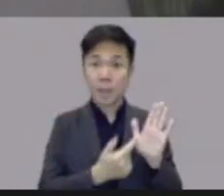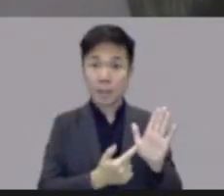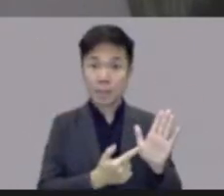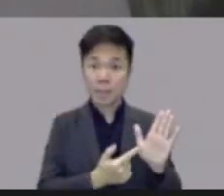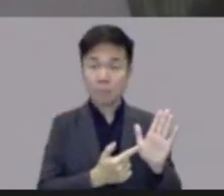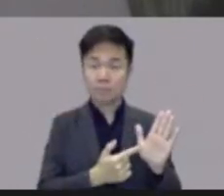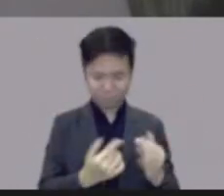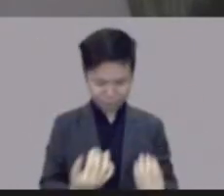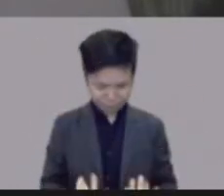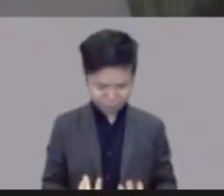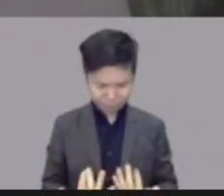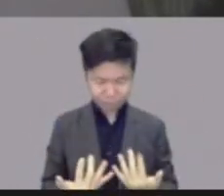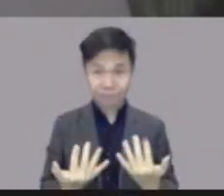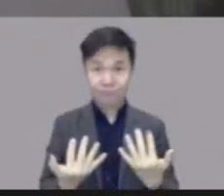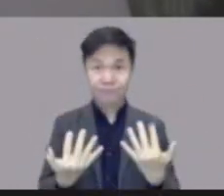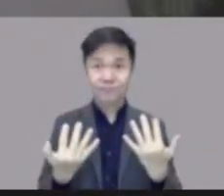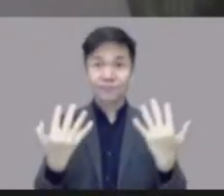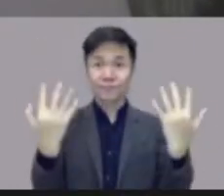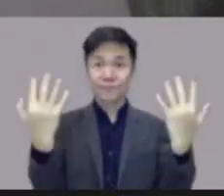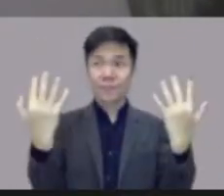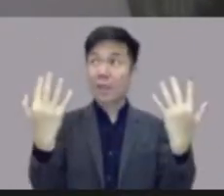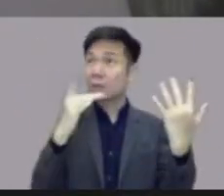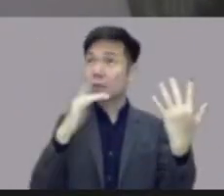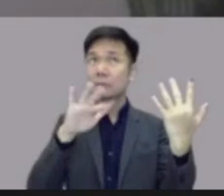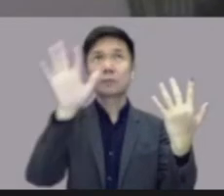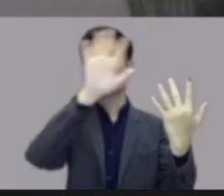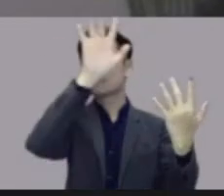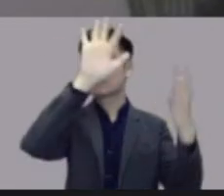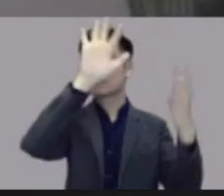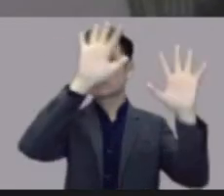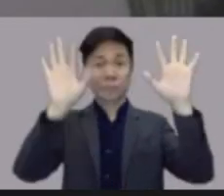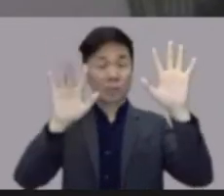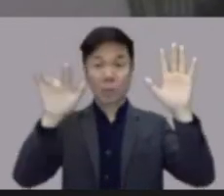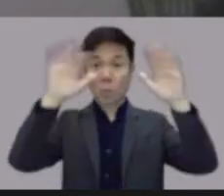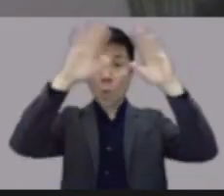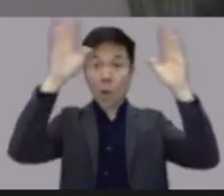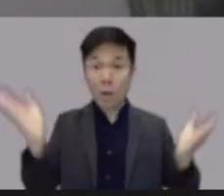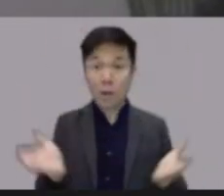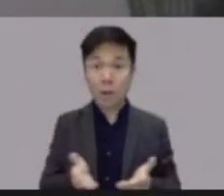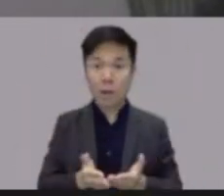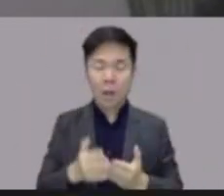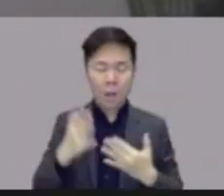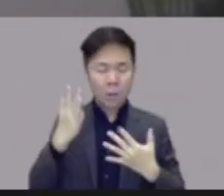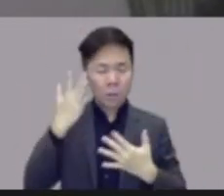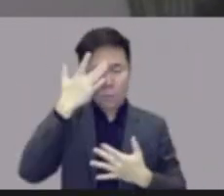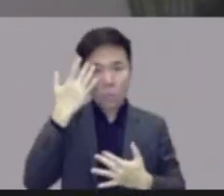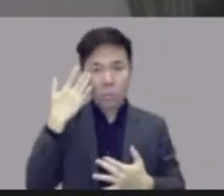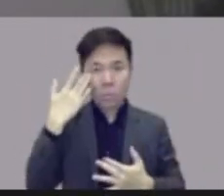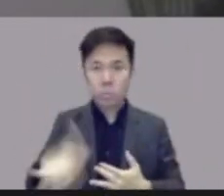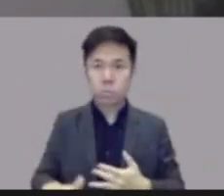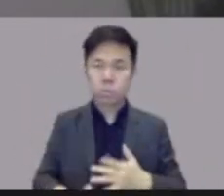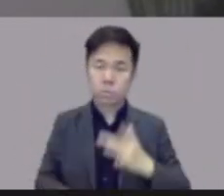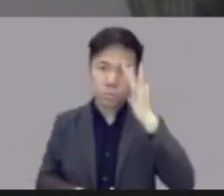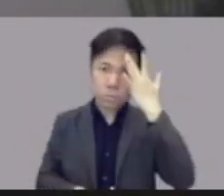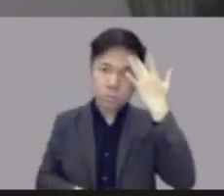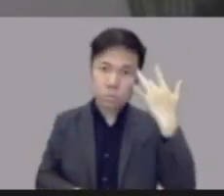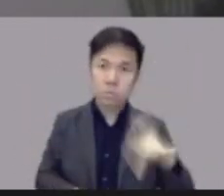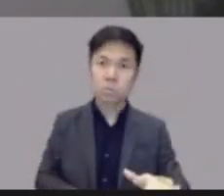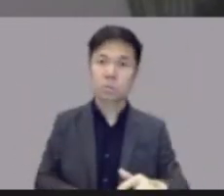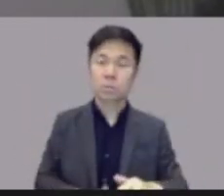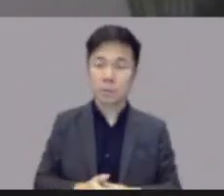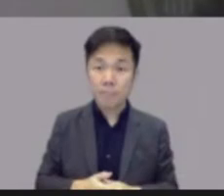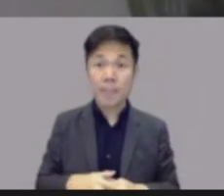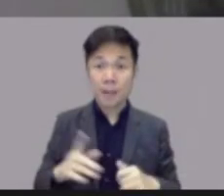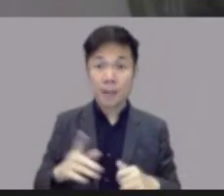are responsible for half of global warming unfortunately unfortunately this huge opportunity